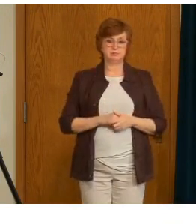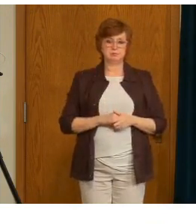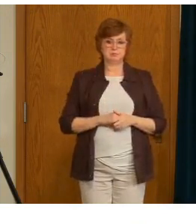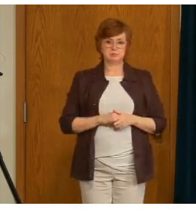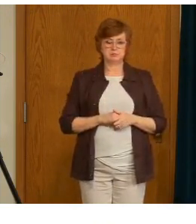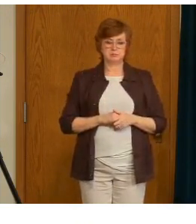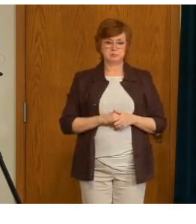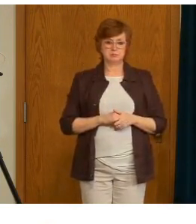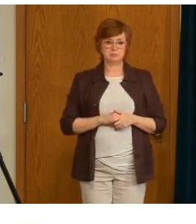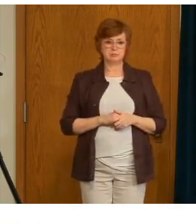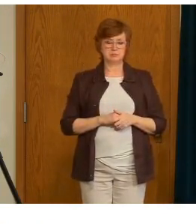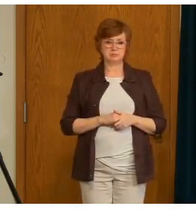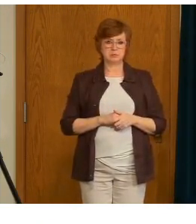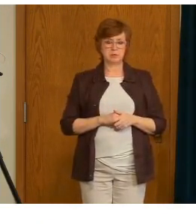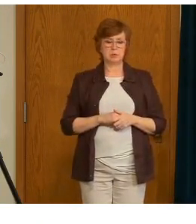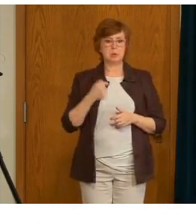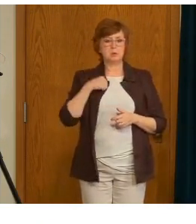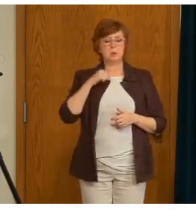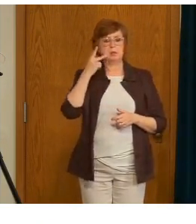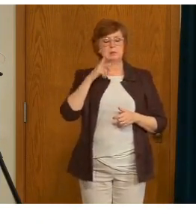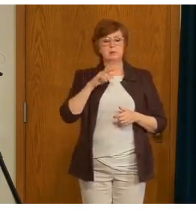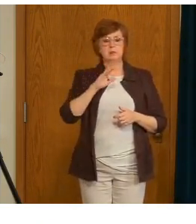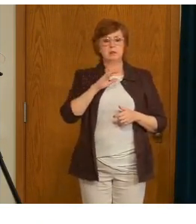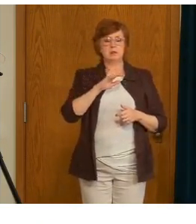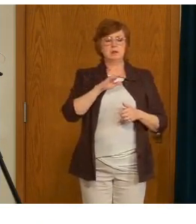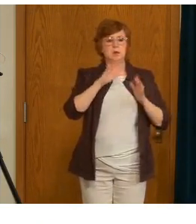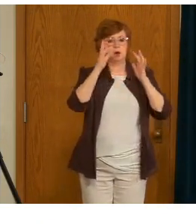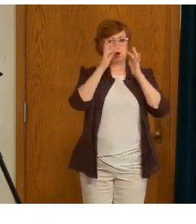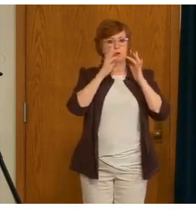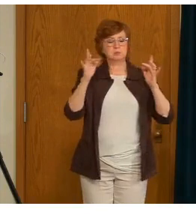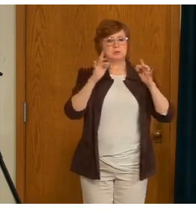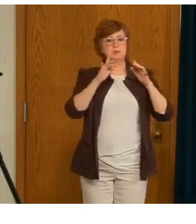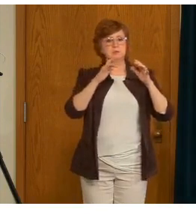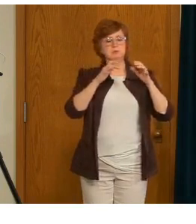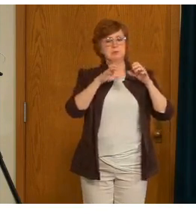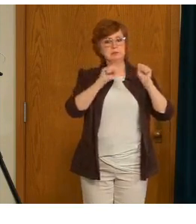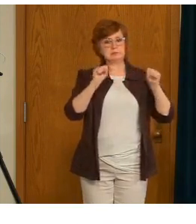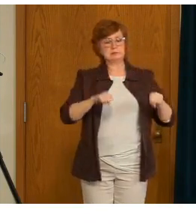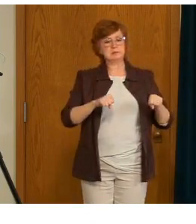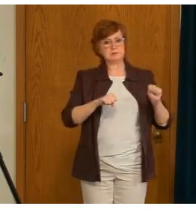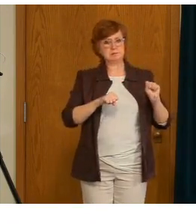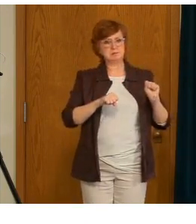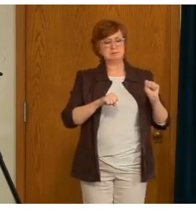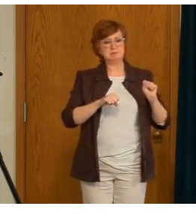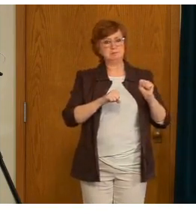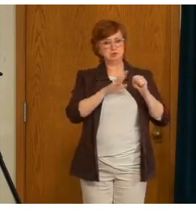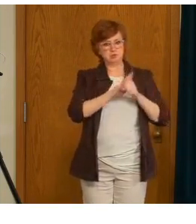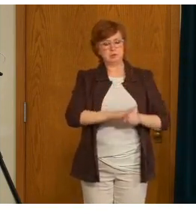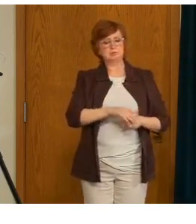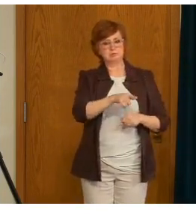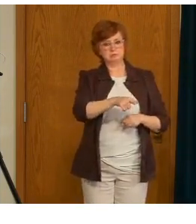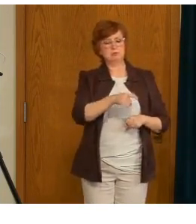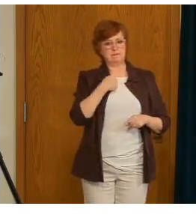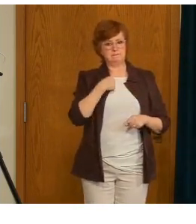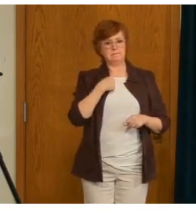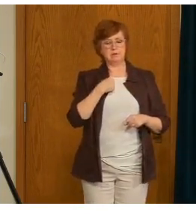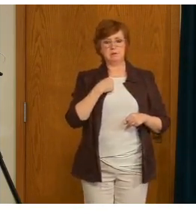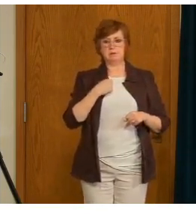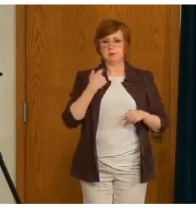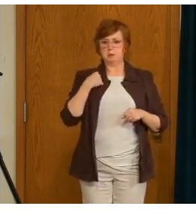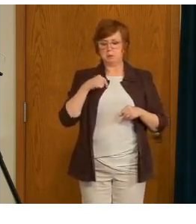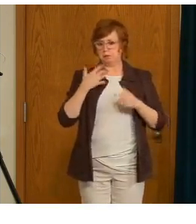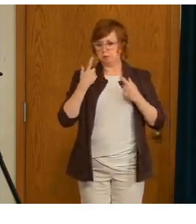still seeing significant pressure on our acute care system, and we are watching it very carefully. Both the Premier and the ministers have often